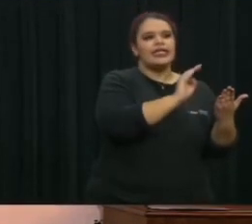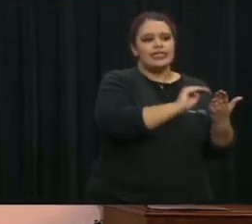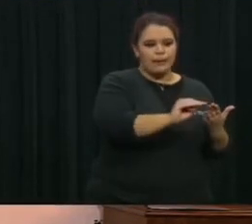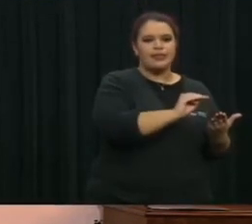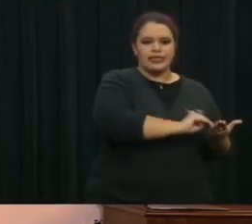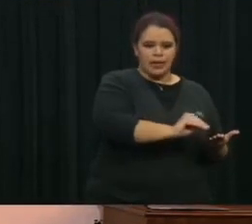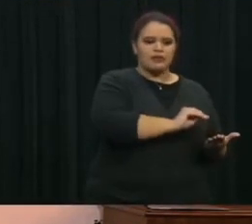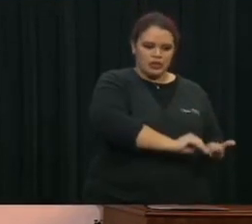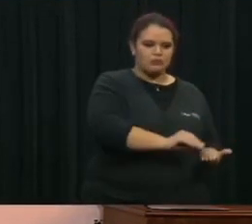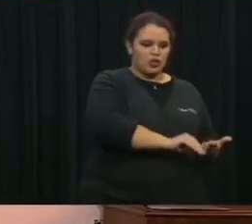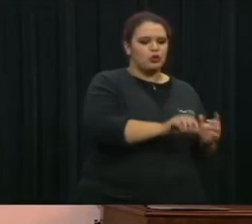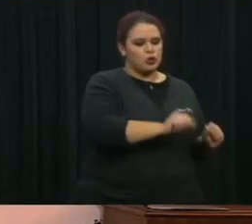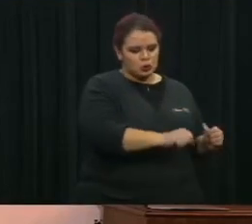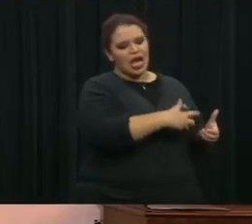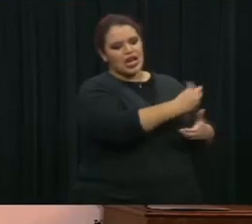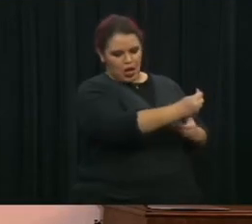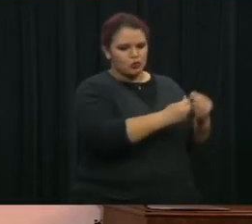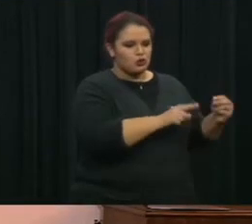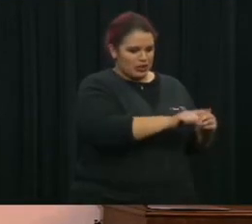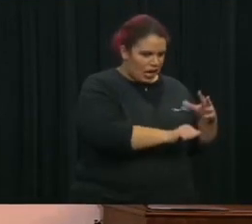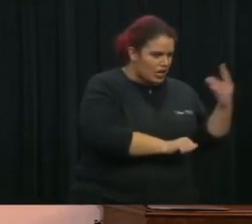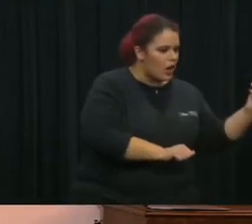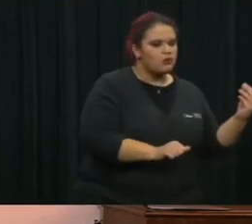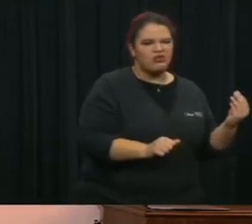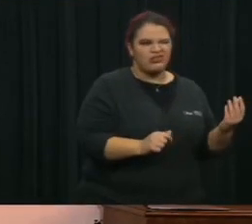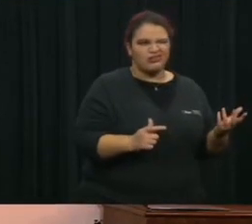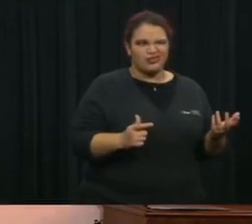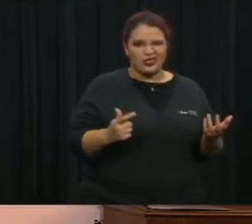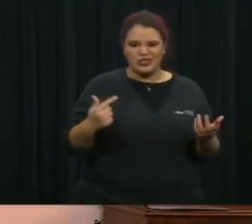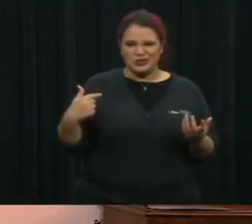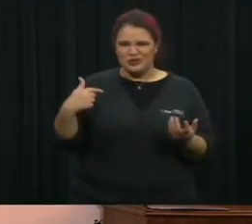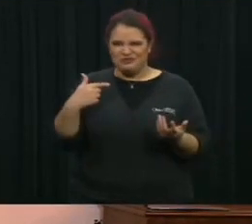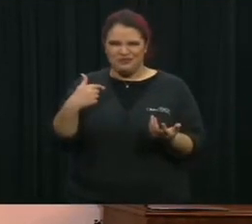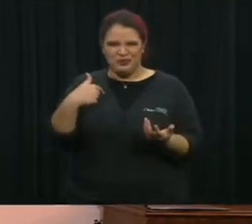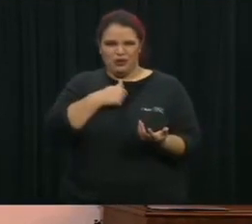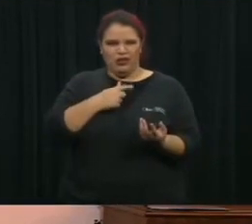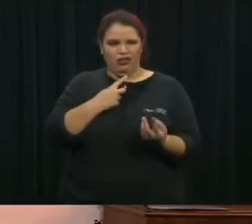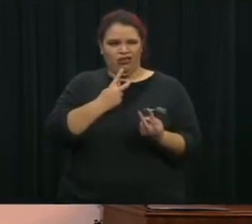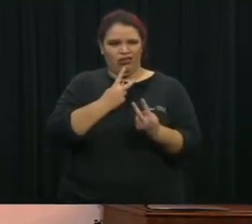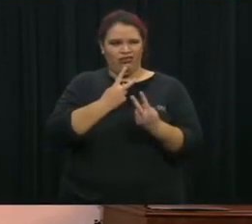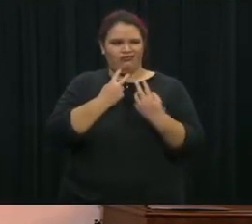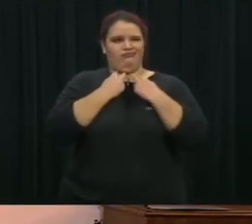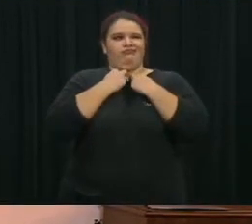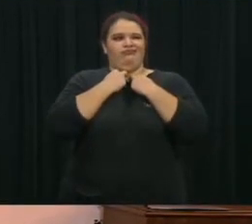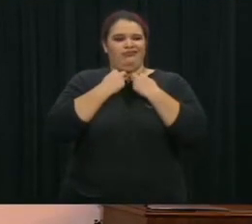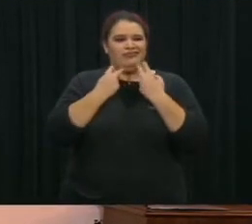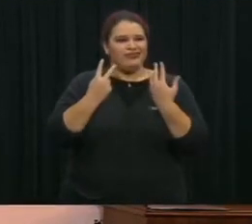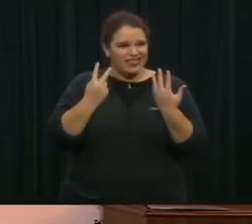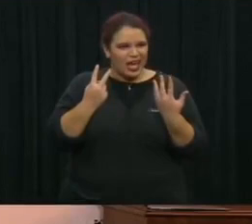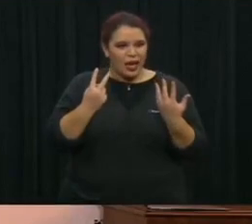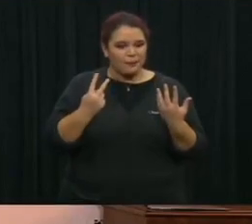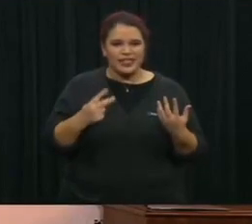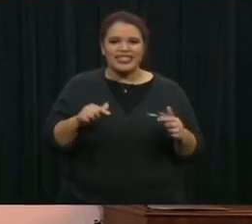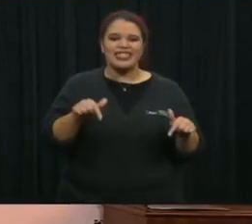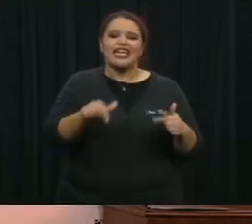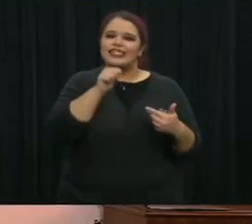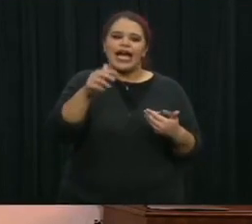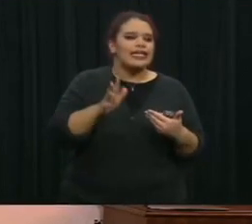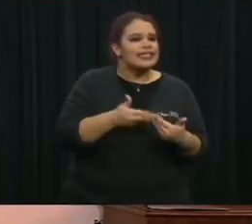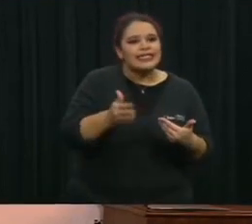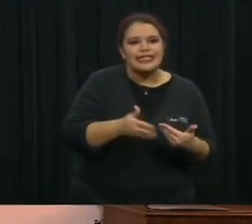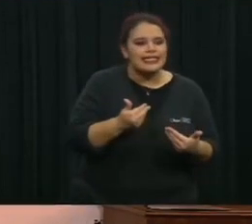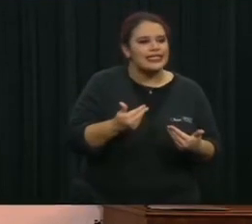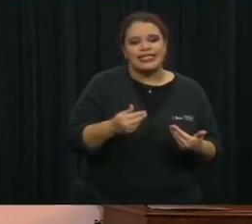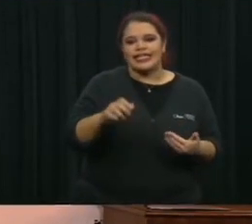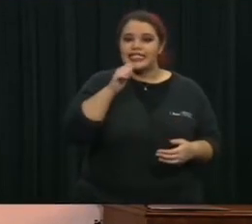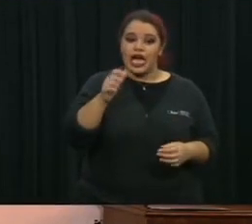going to, be able to continue to function. So sometimes, it's not all black and white. It's not